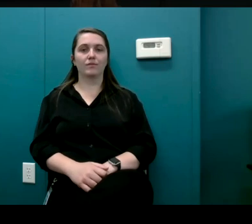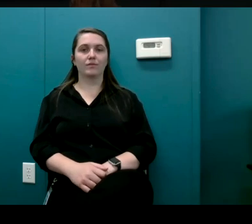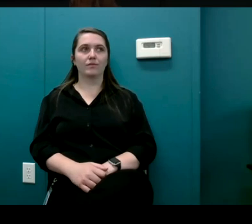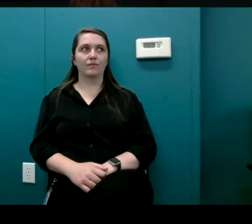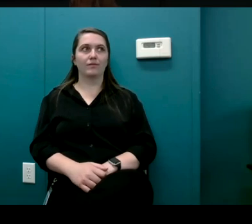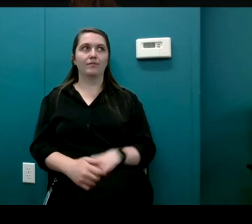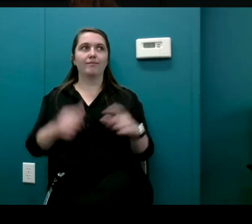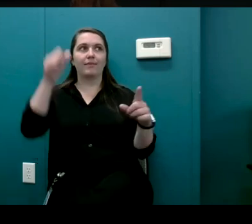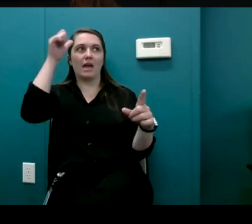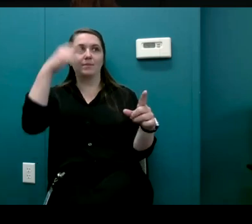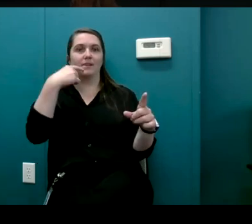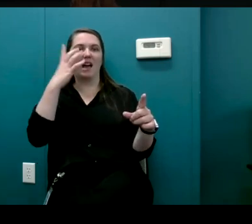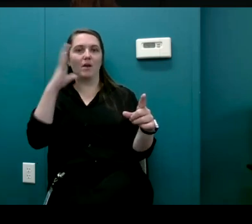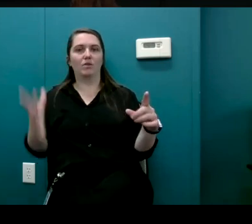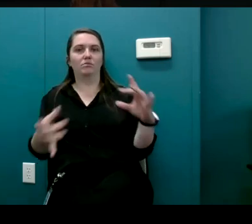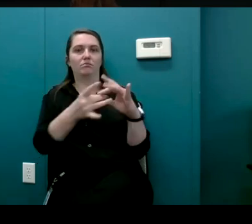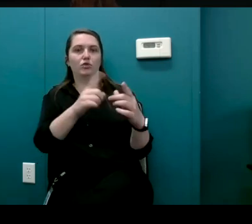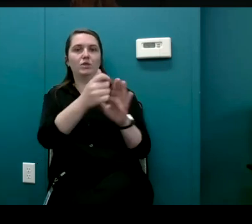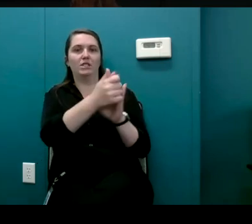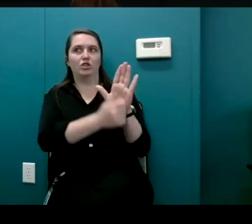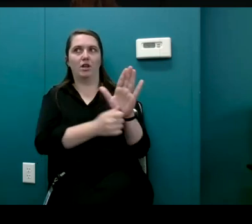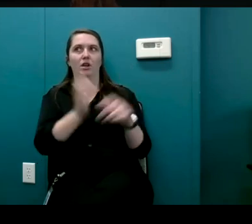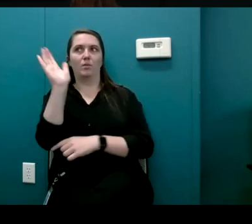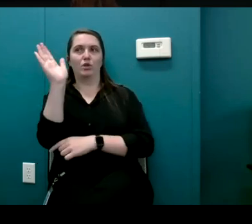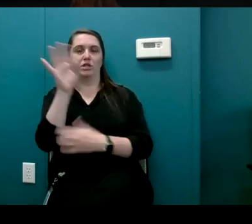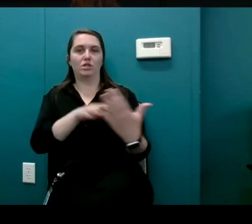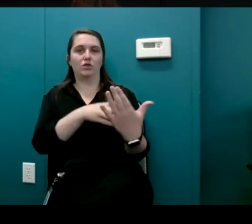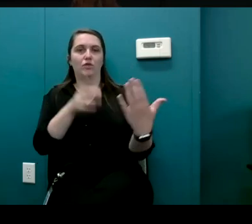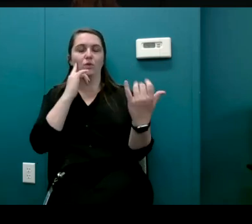I'll put it up on the agenda, the presentations for today.